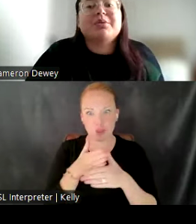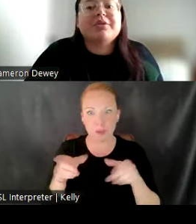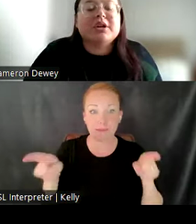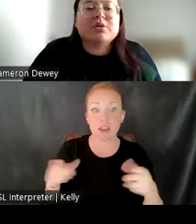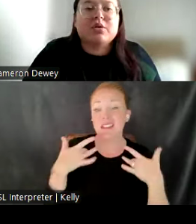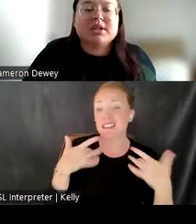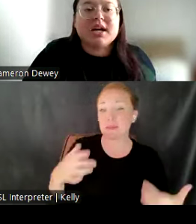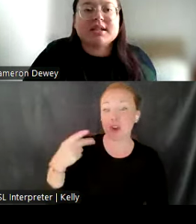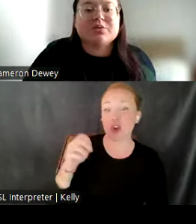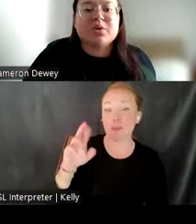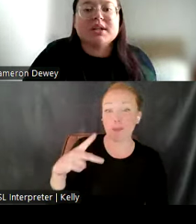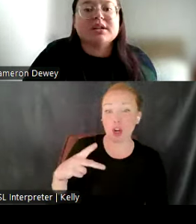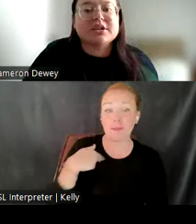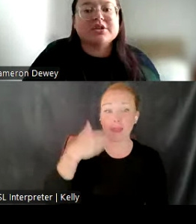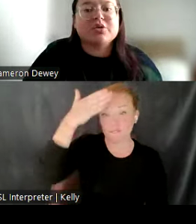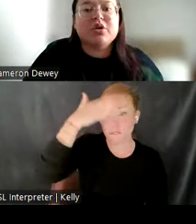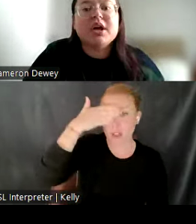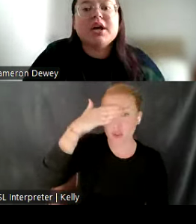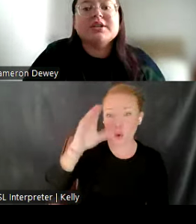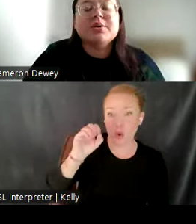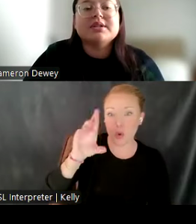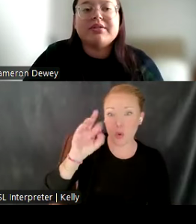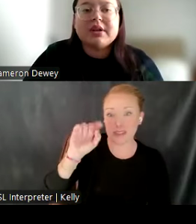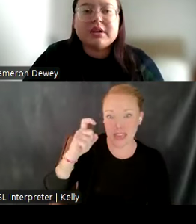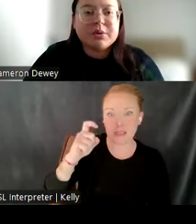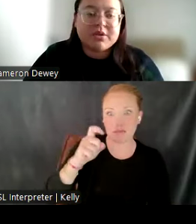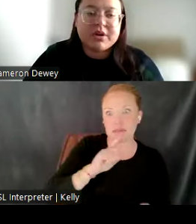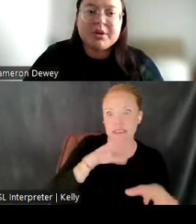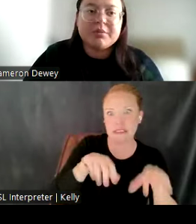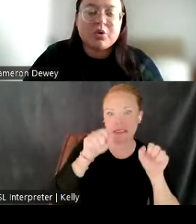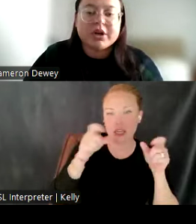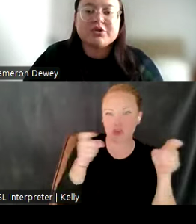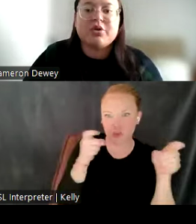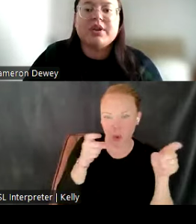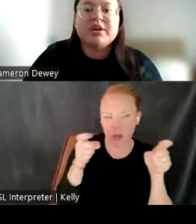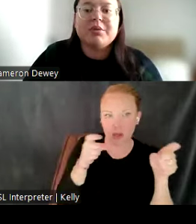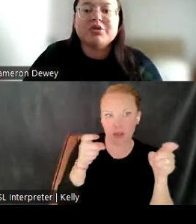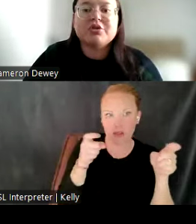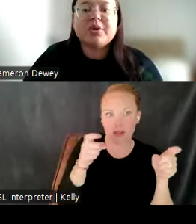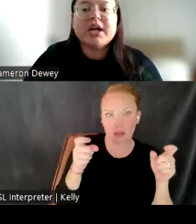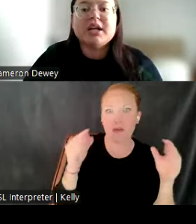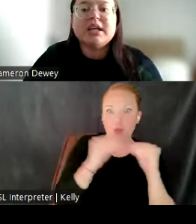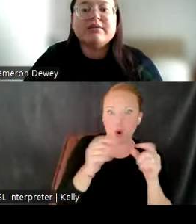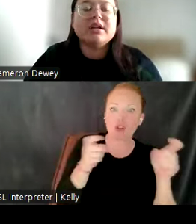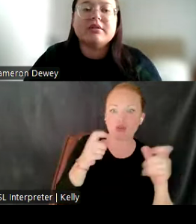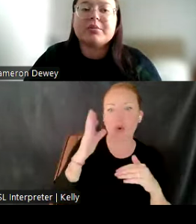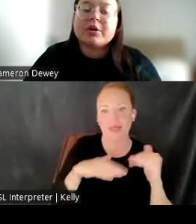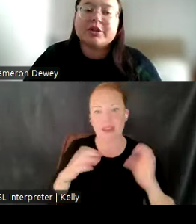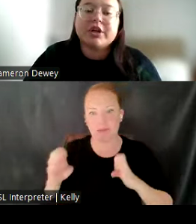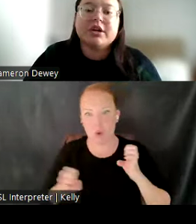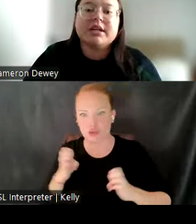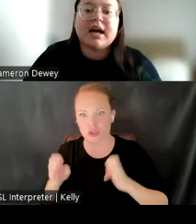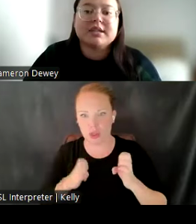perpetrator, the prefrontal cortex is what's in control. So it's definitely what's going to be in more control than the emotional brain, even if